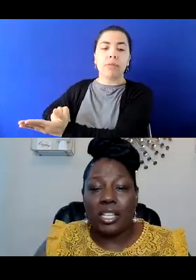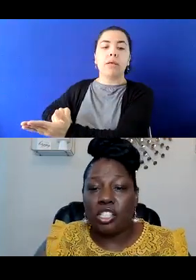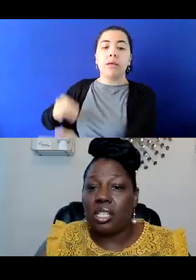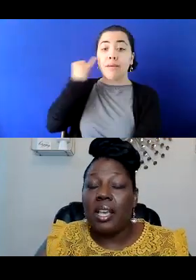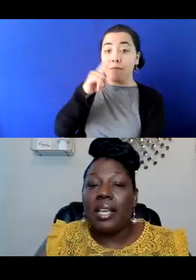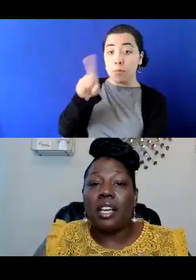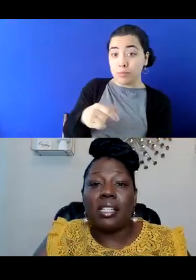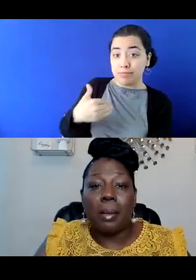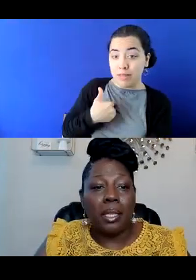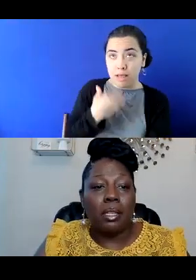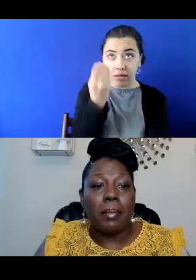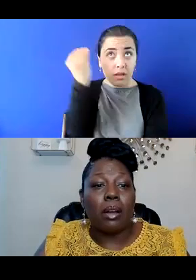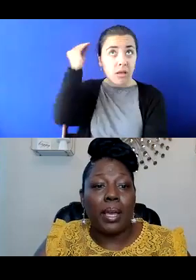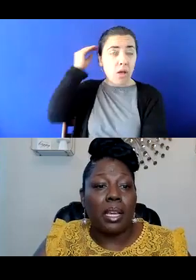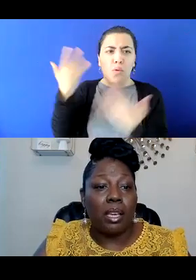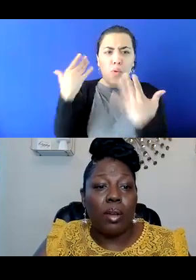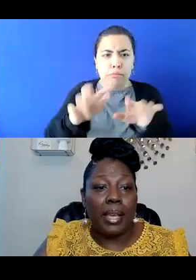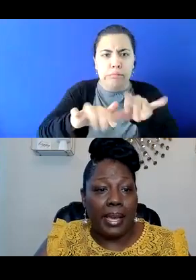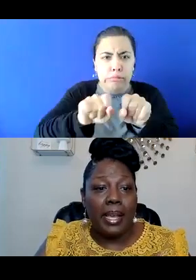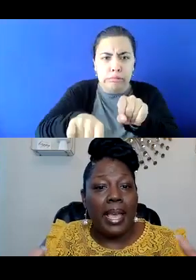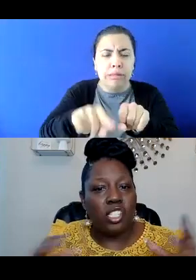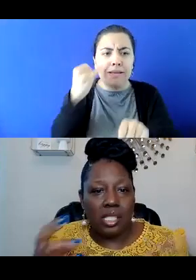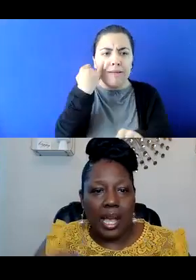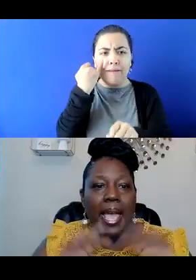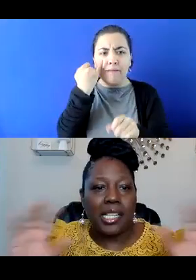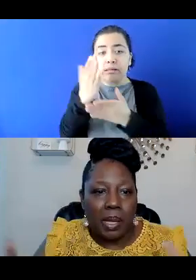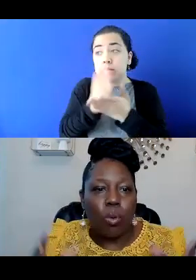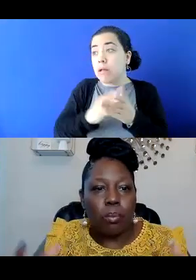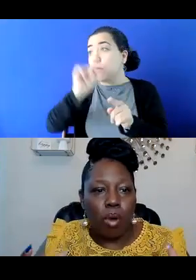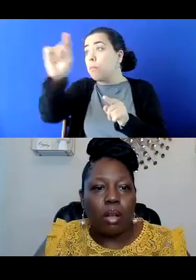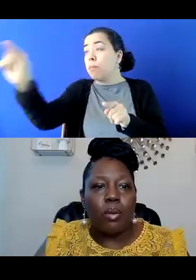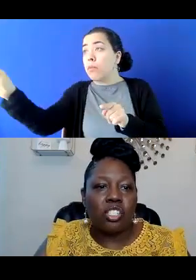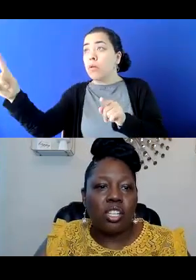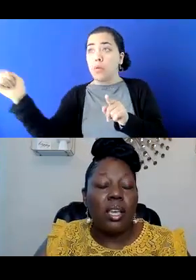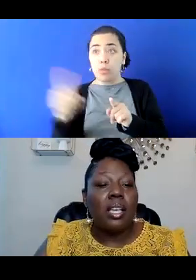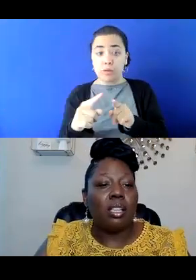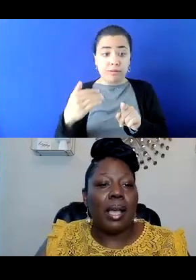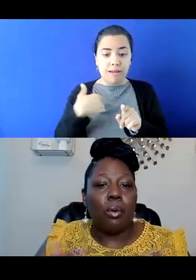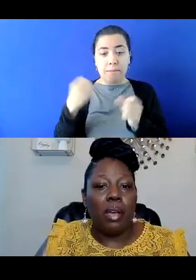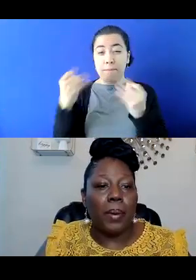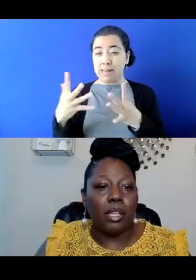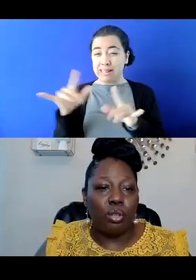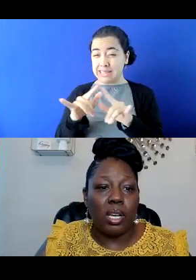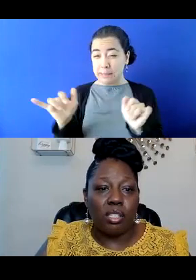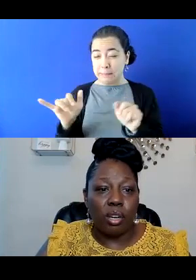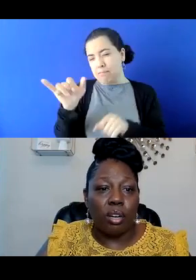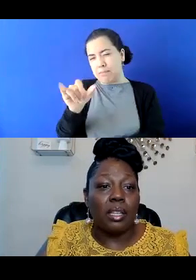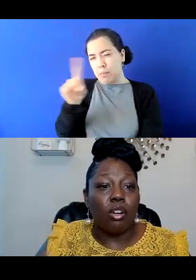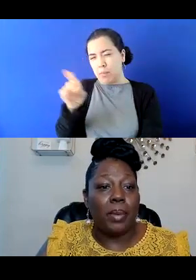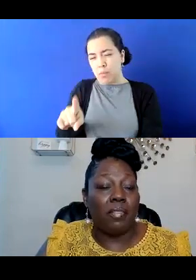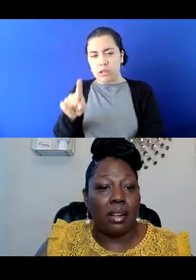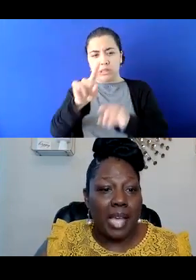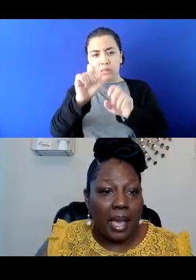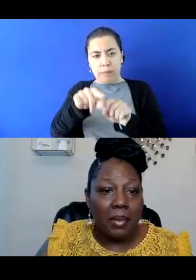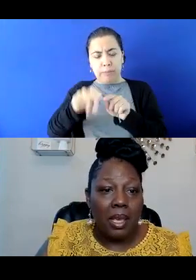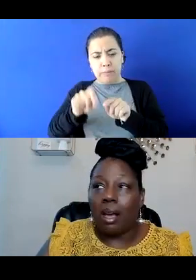some questions that are similar, the moderator can go ahead and just kind of ask me one broad question. So that will help us to conserve a little